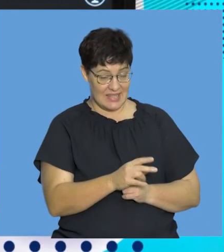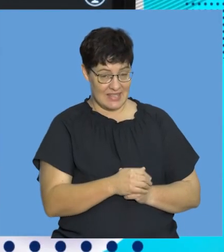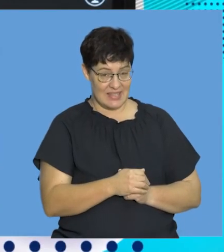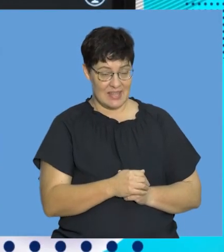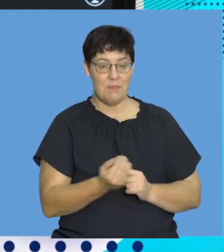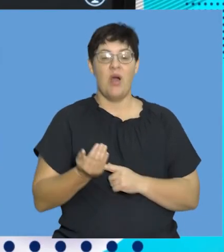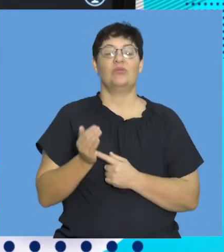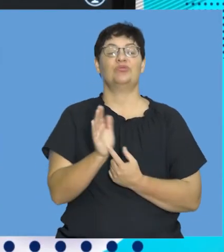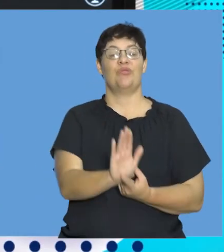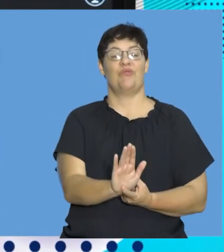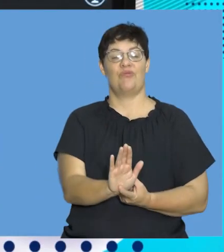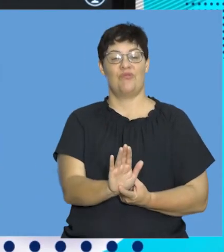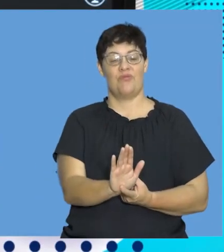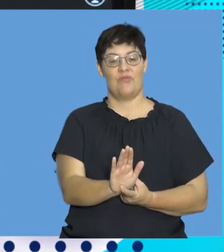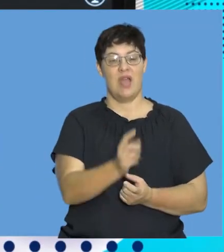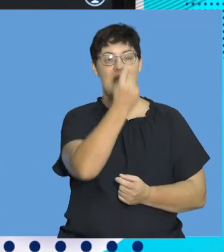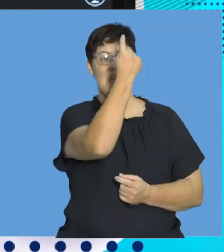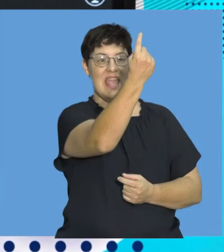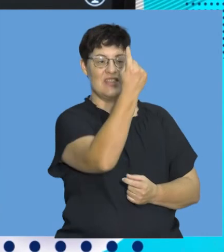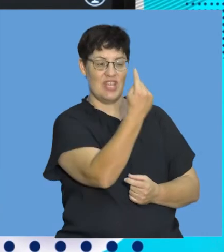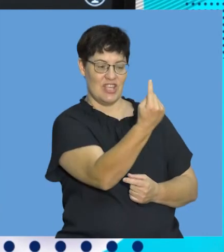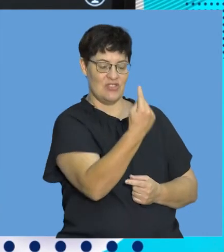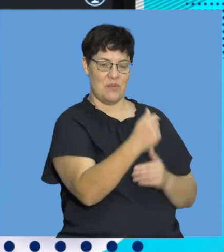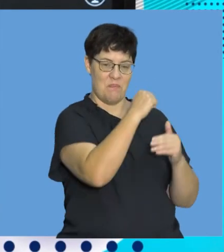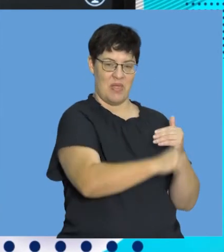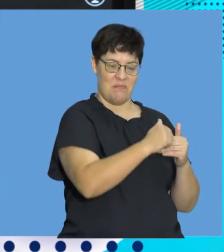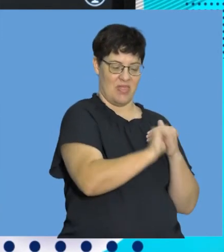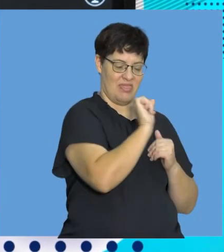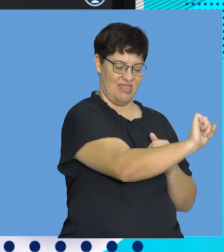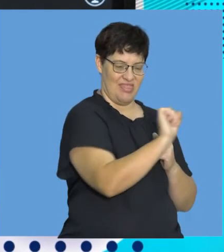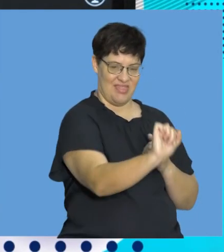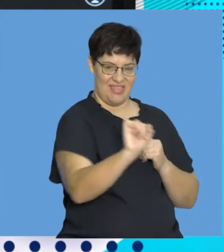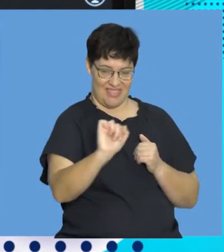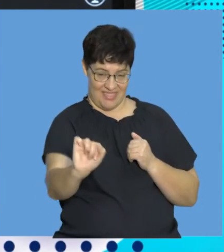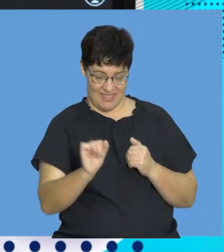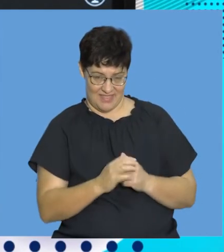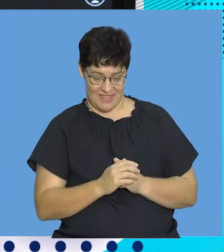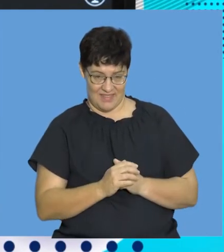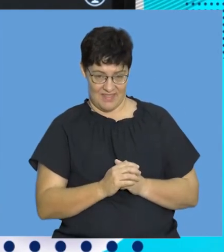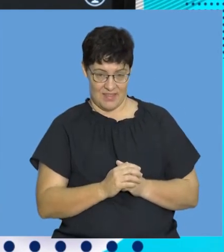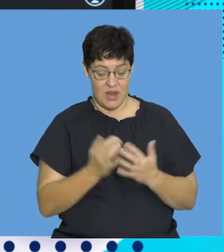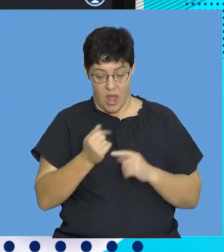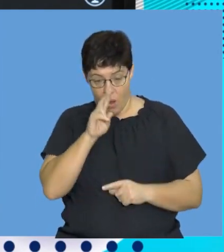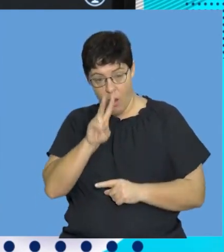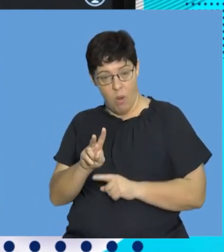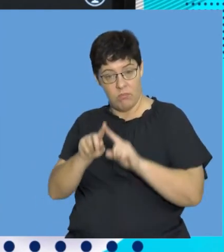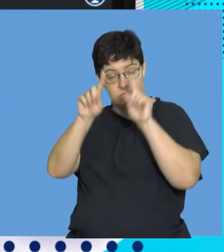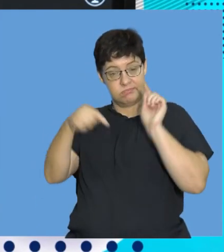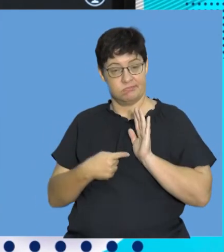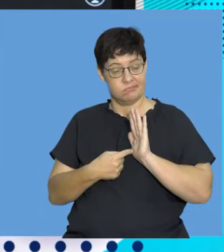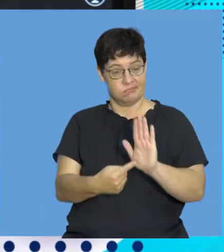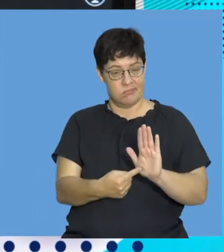you each month on its own. Now, in what you see now on the board is the